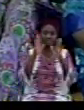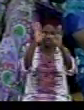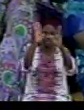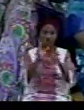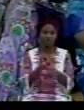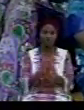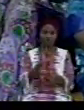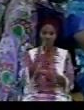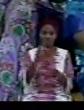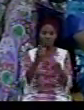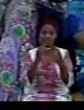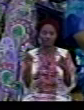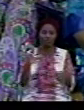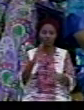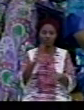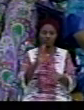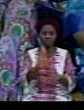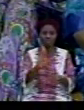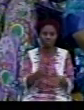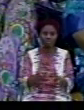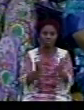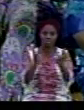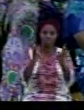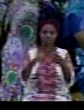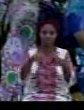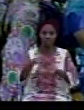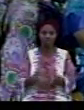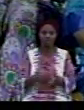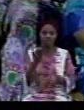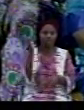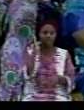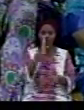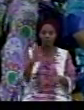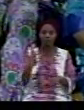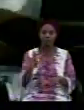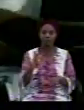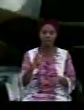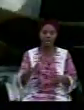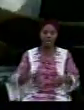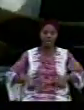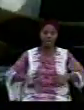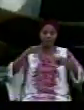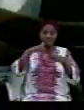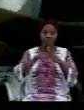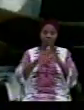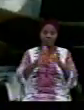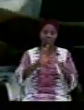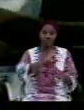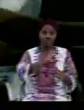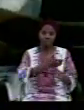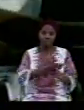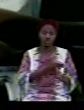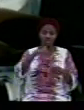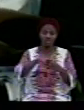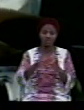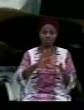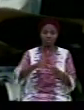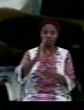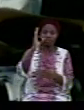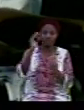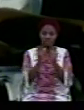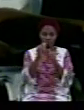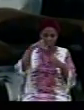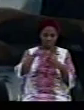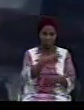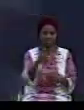There'll be life in your soul, life in your spirit, life within you. And what you were not able to do